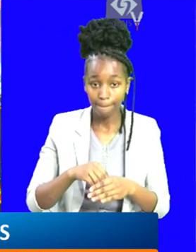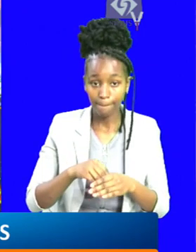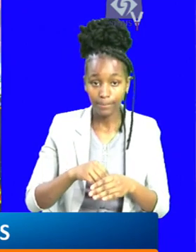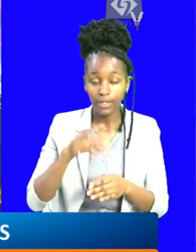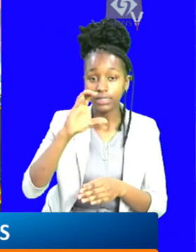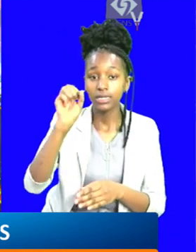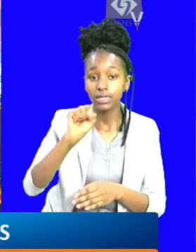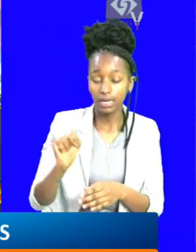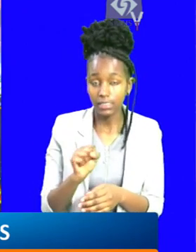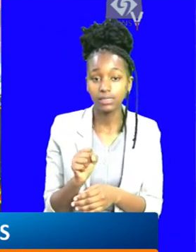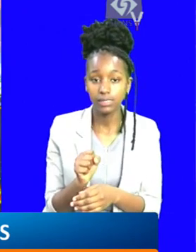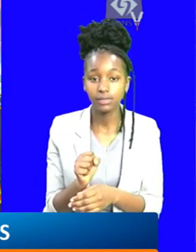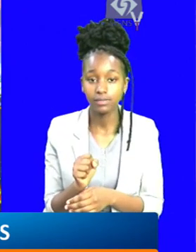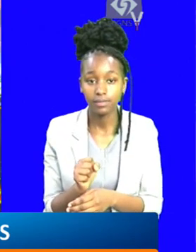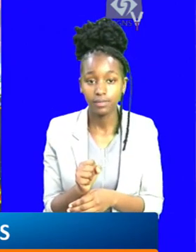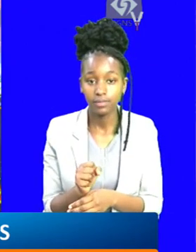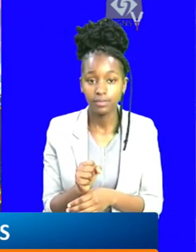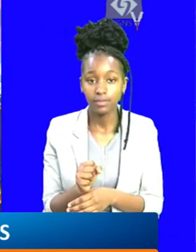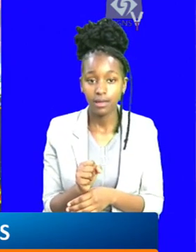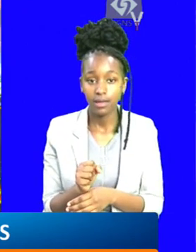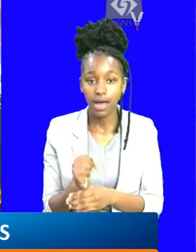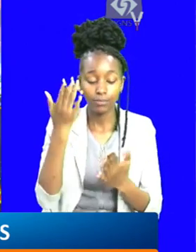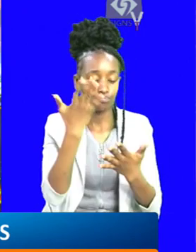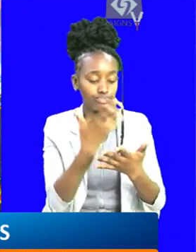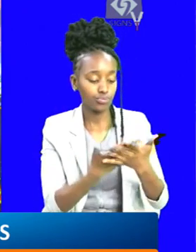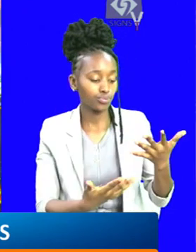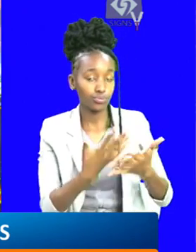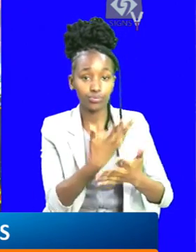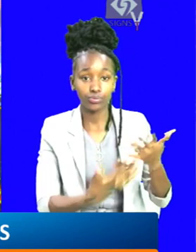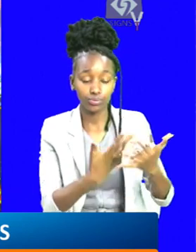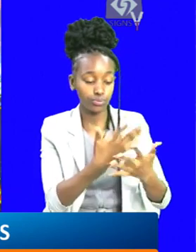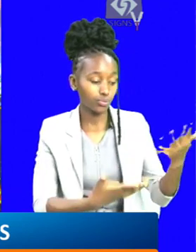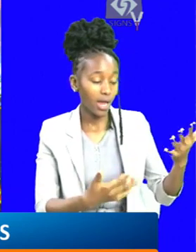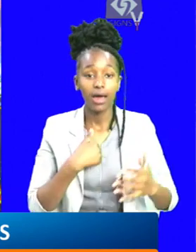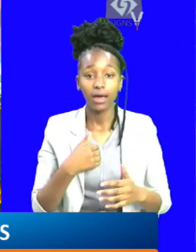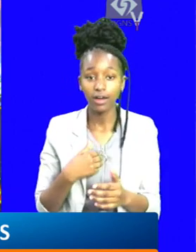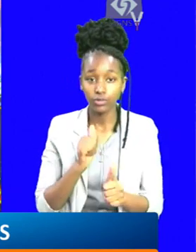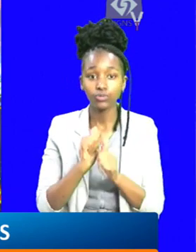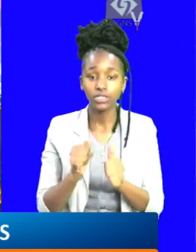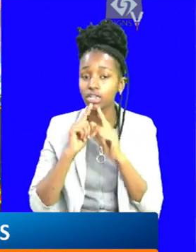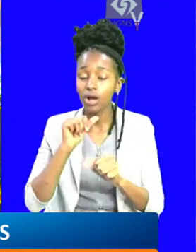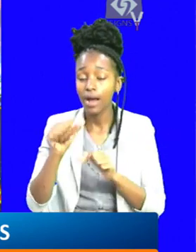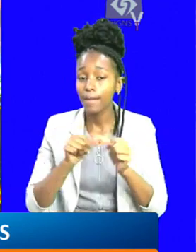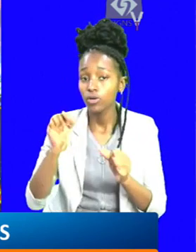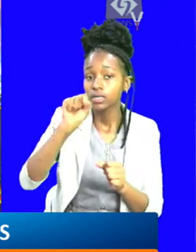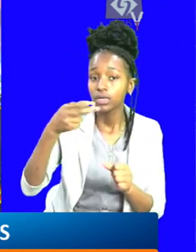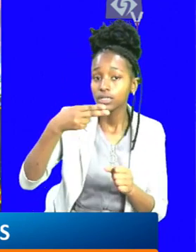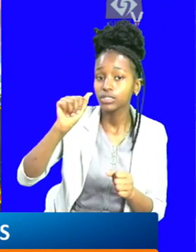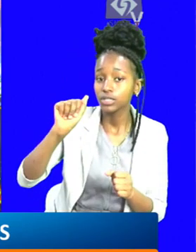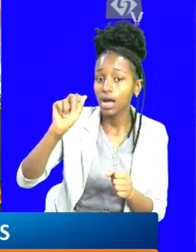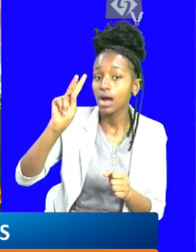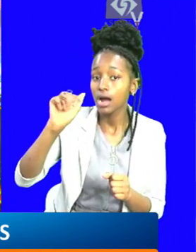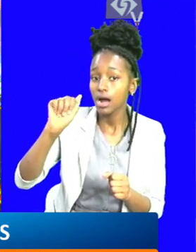country. And Interior CS falls past court verdicts on Mackenzie. Now, Interior CS